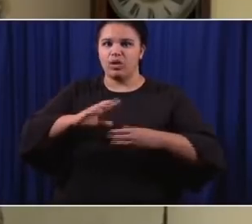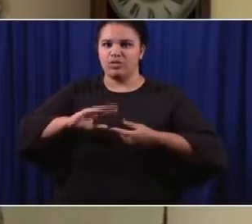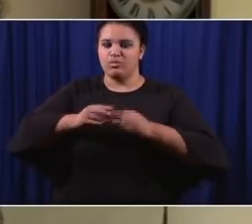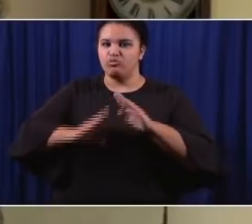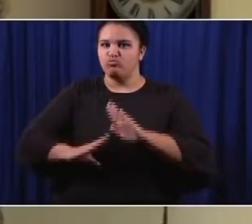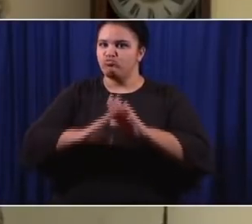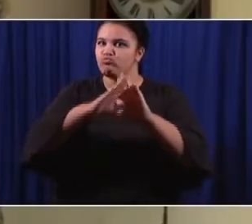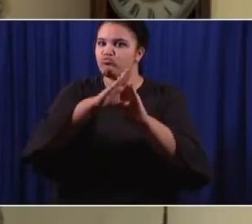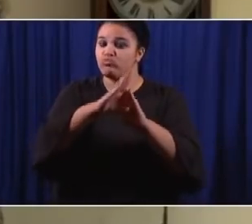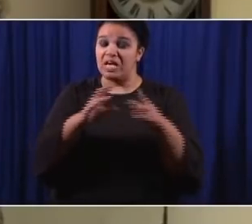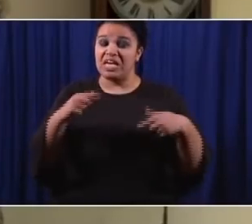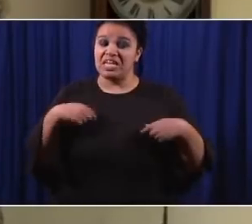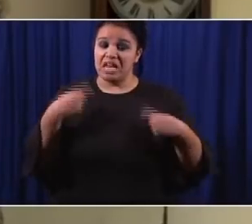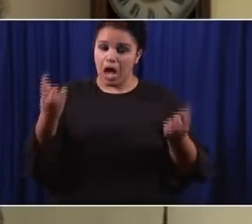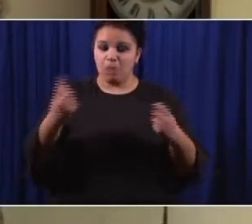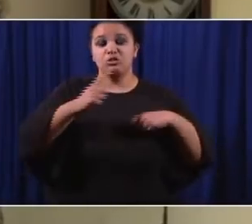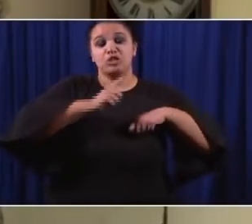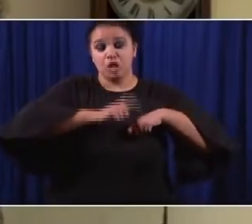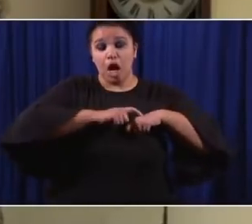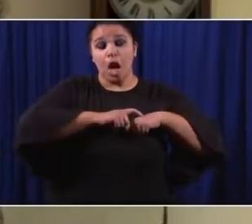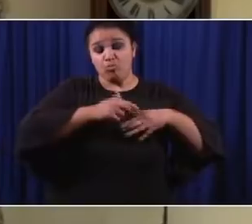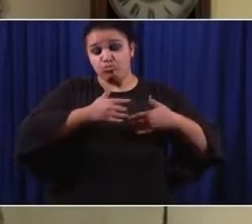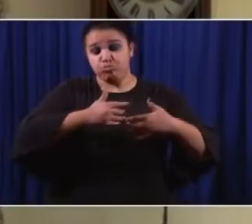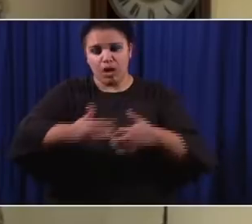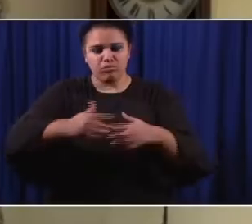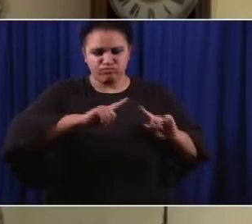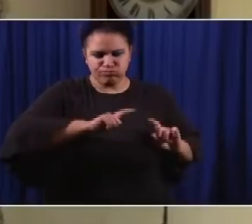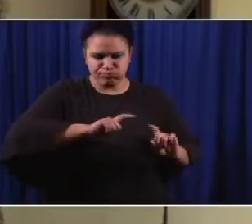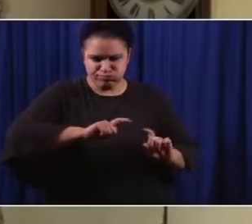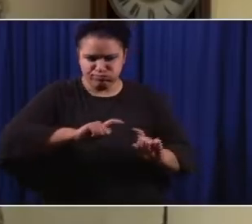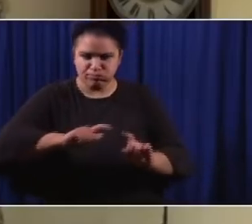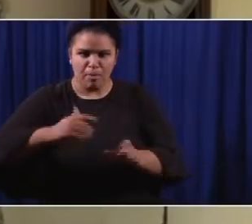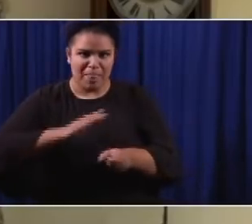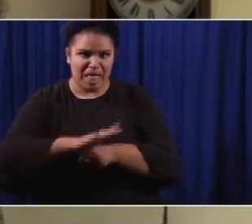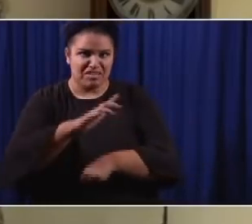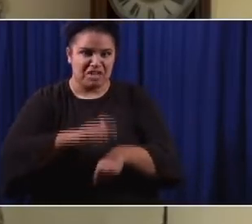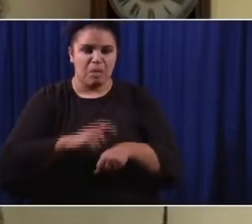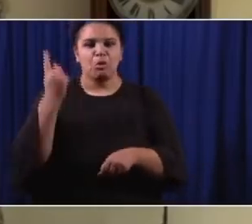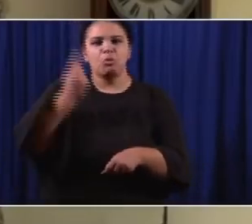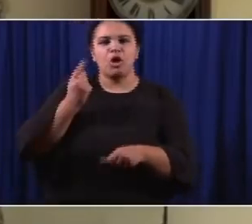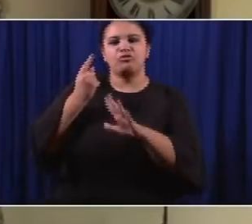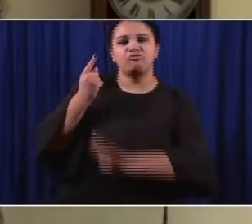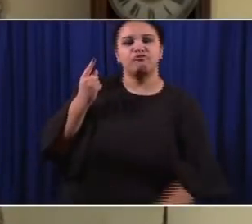wondering if sewage testing in other communities around the state have revealed anything similar to that.